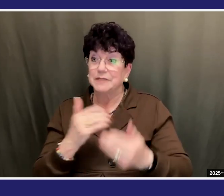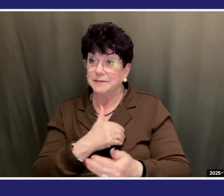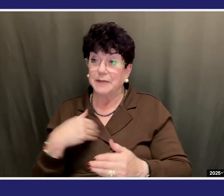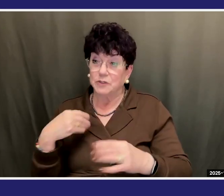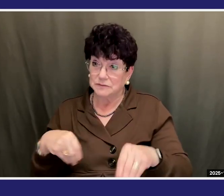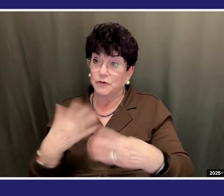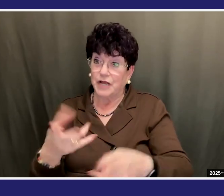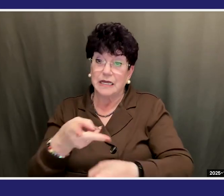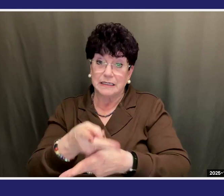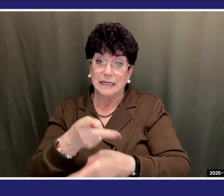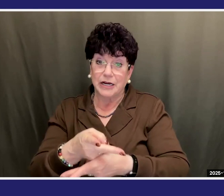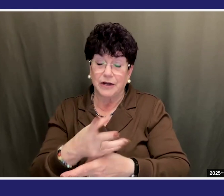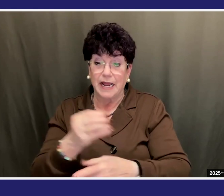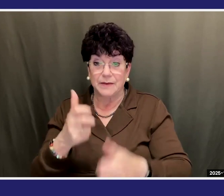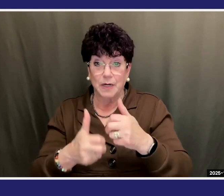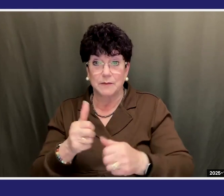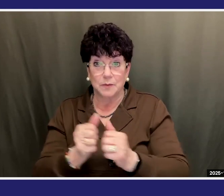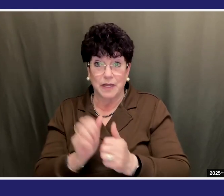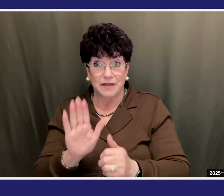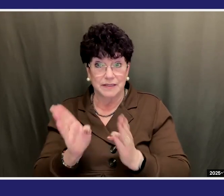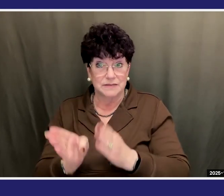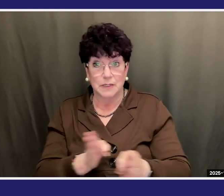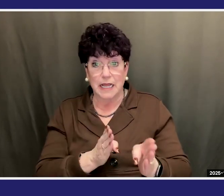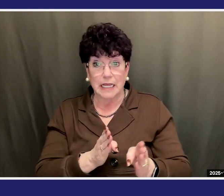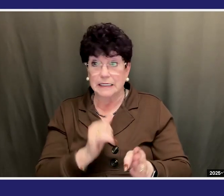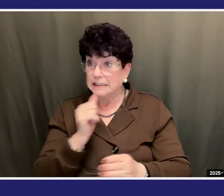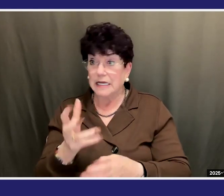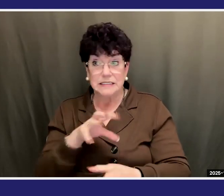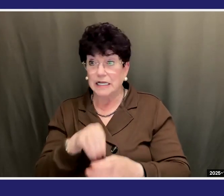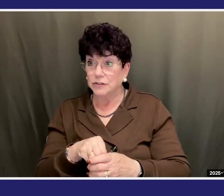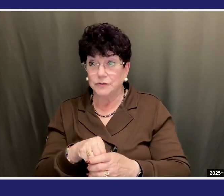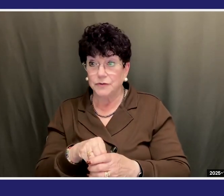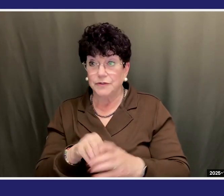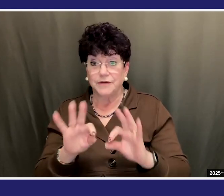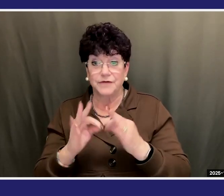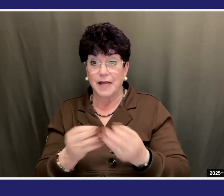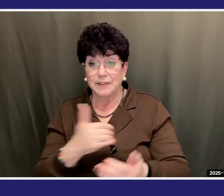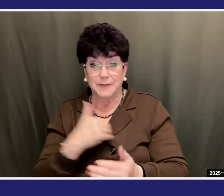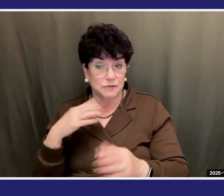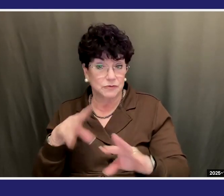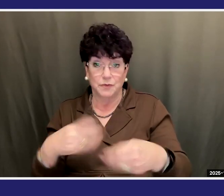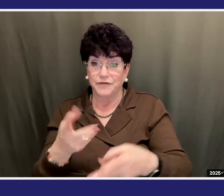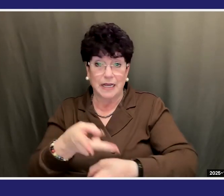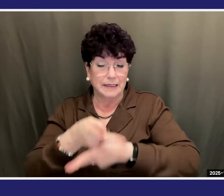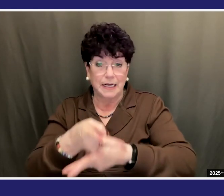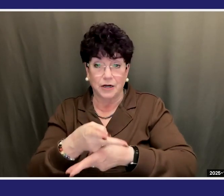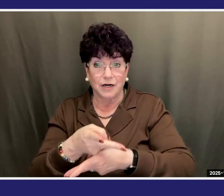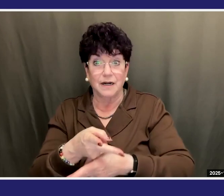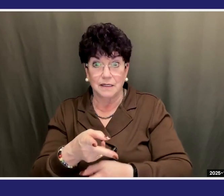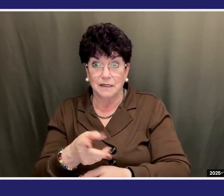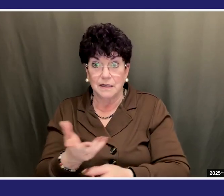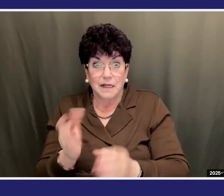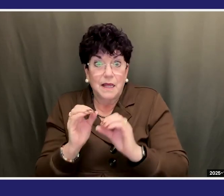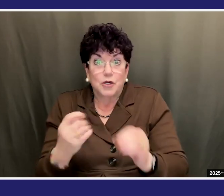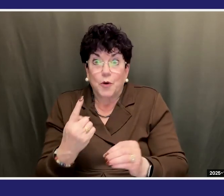the problem with this plan, if it doesn't include family caregivers, is that there's going to be